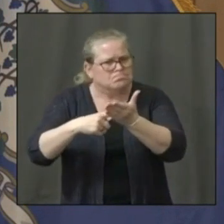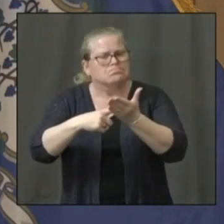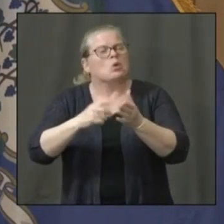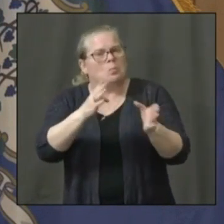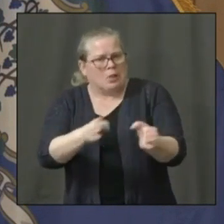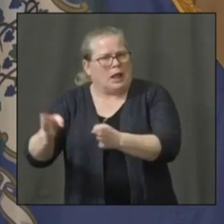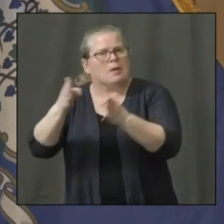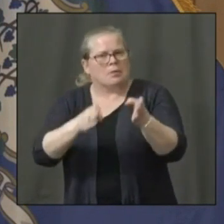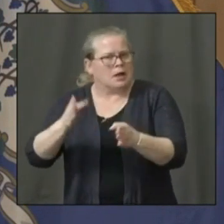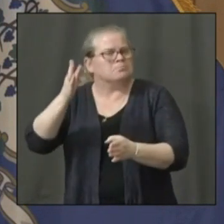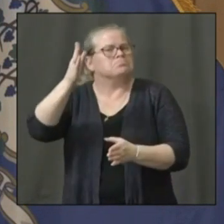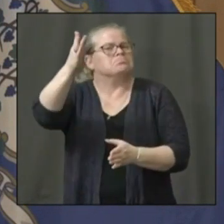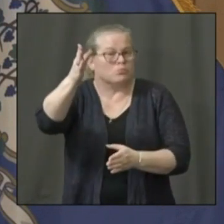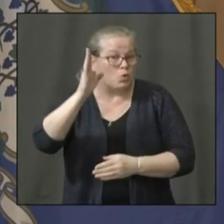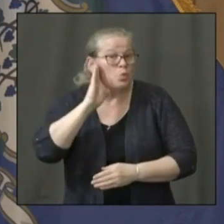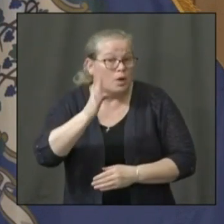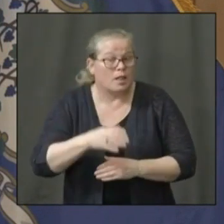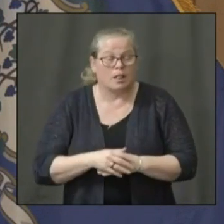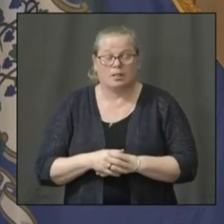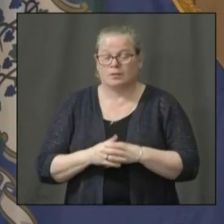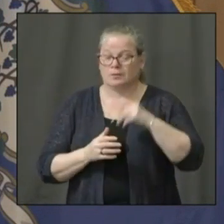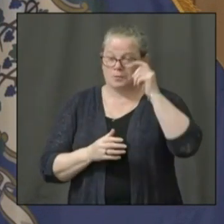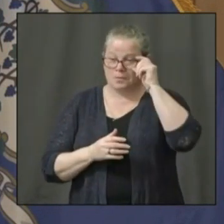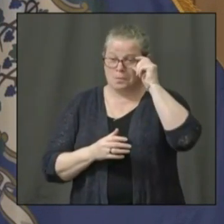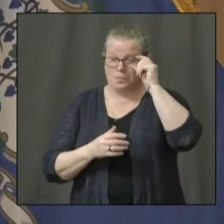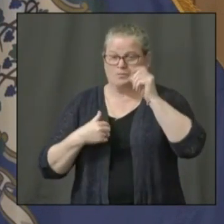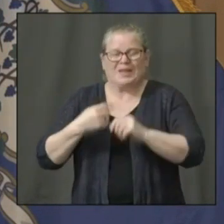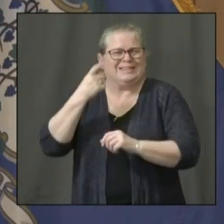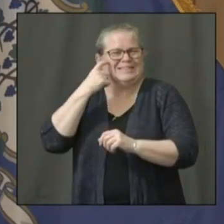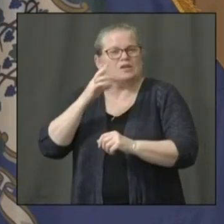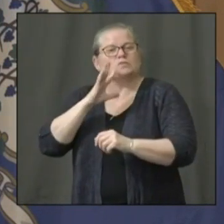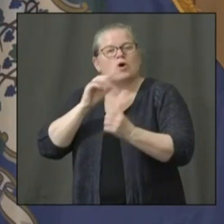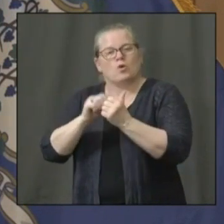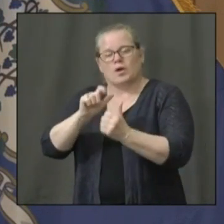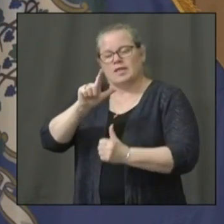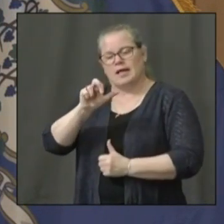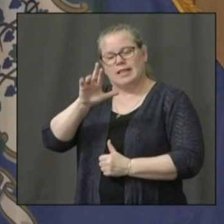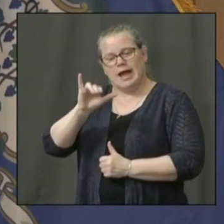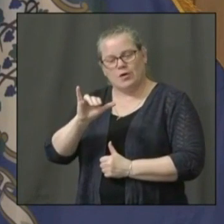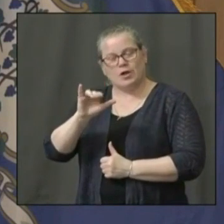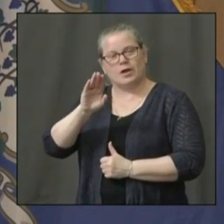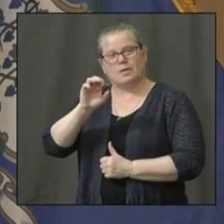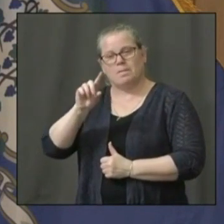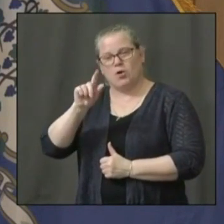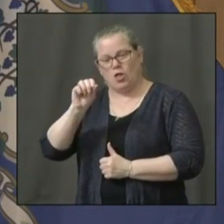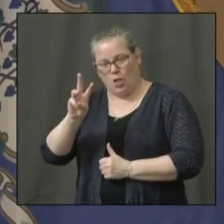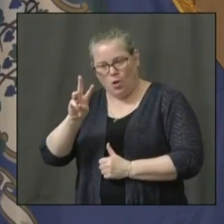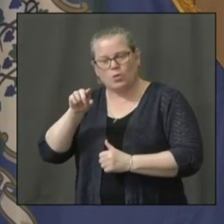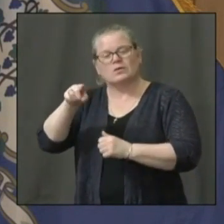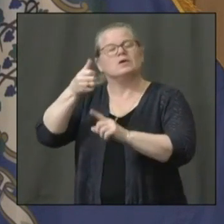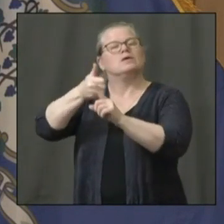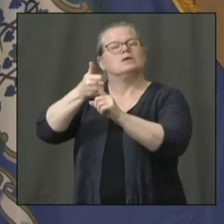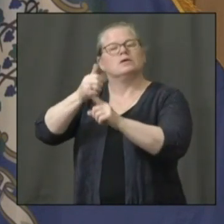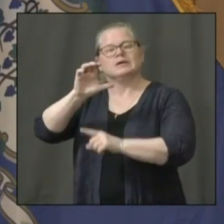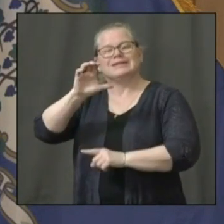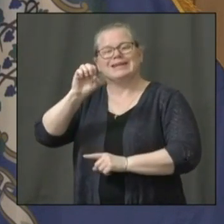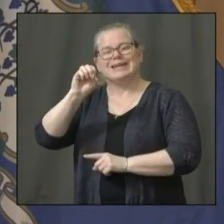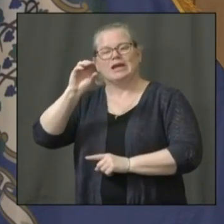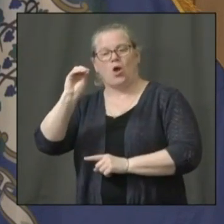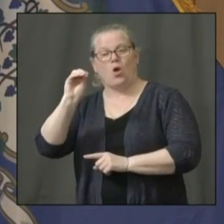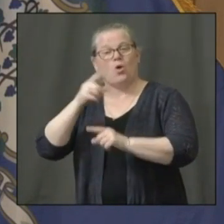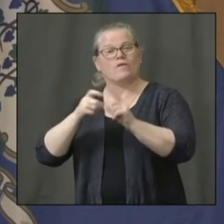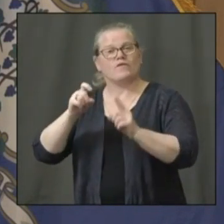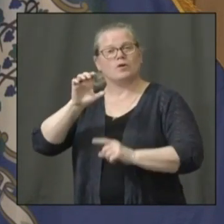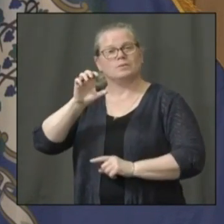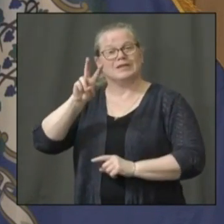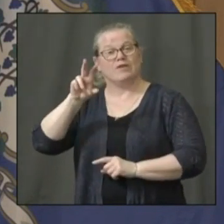I was recently just on the phone with Larry Merlo. He is a CEO at CVS, and talking about the